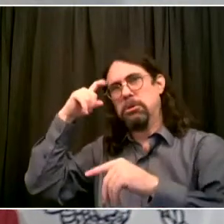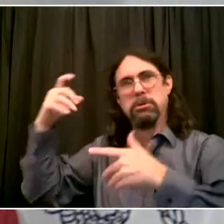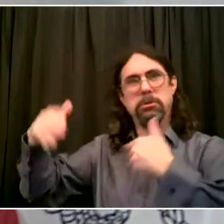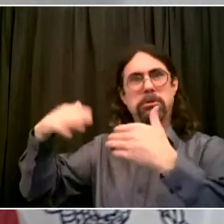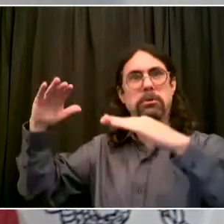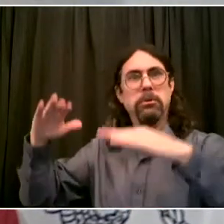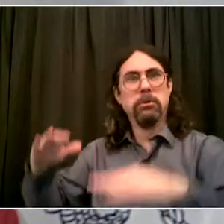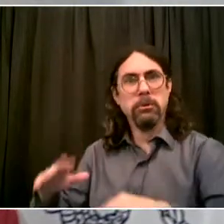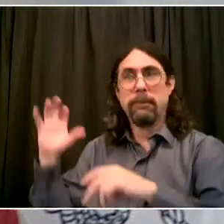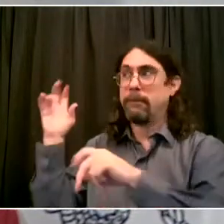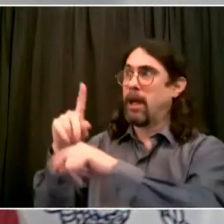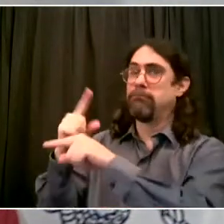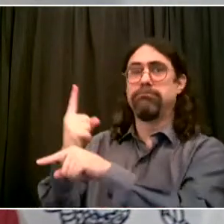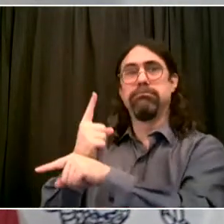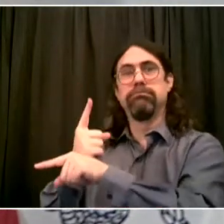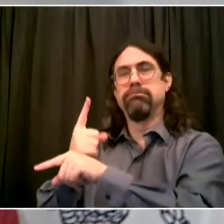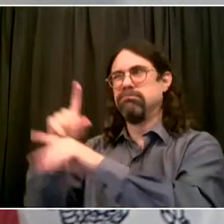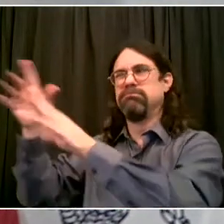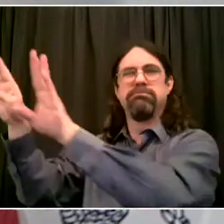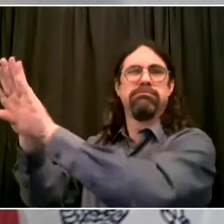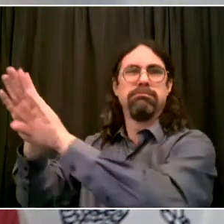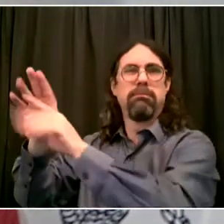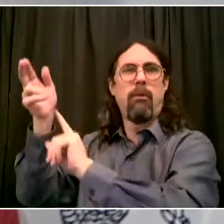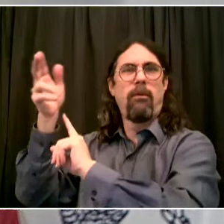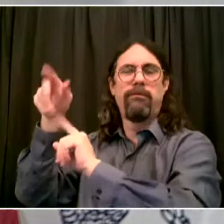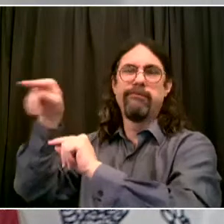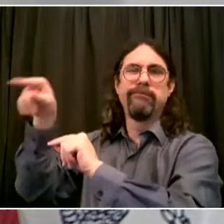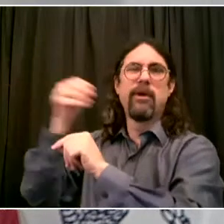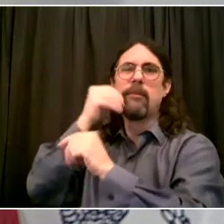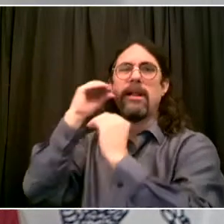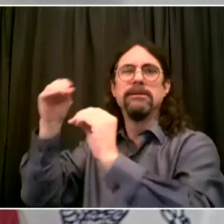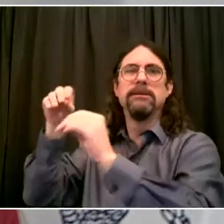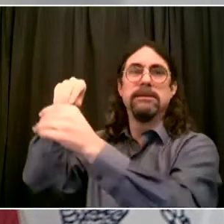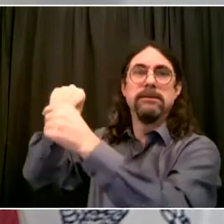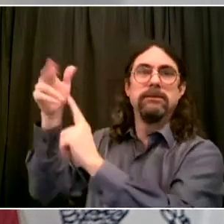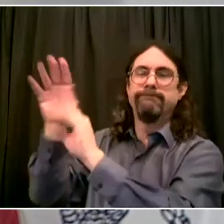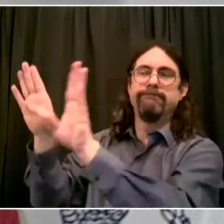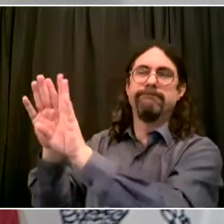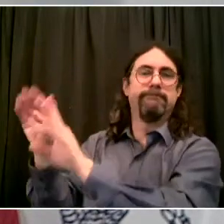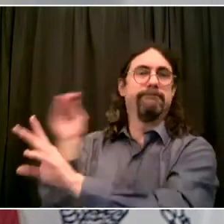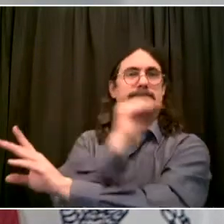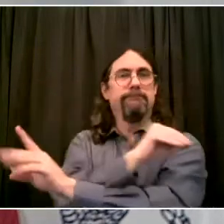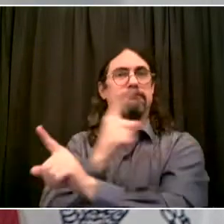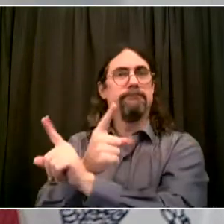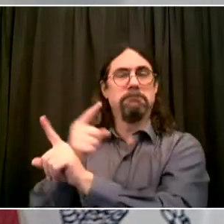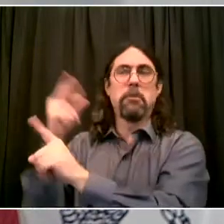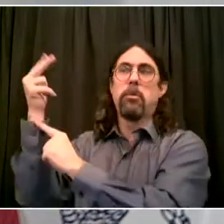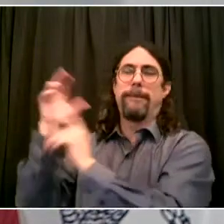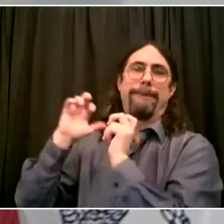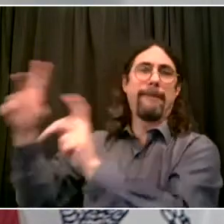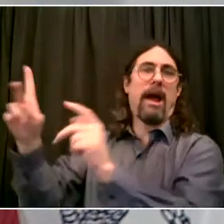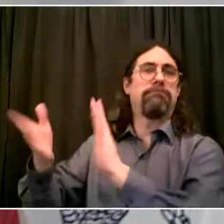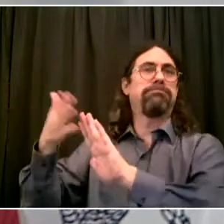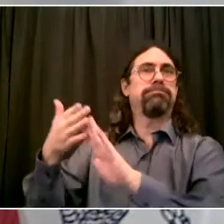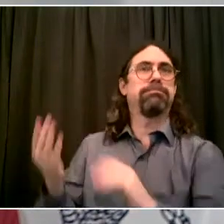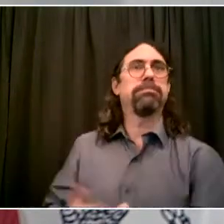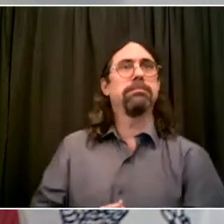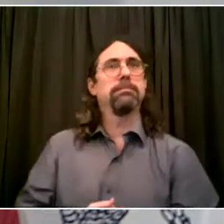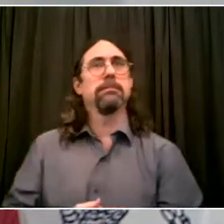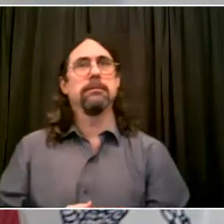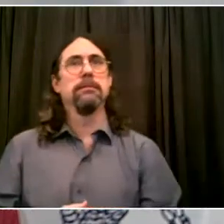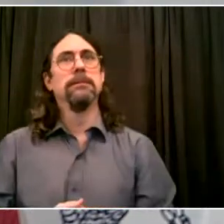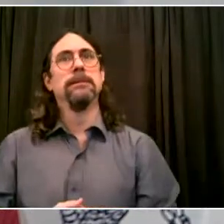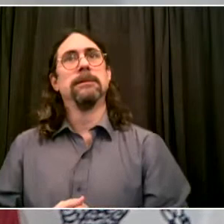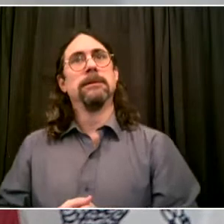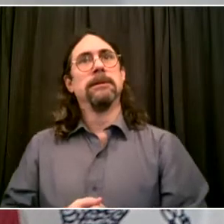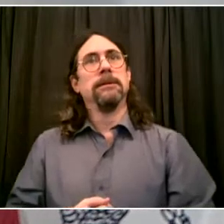housing, some combination of affordable housing, market rate housing? Open to that, but only if that's done through the regular land